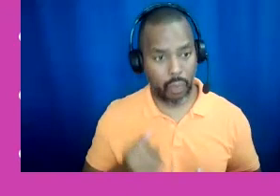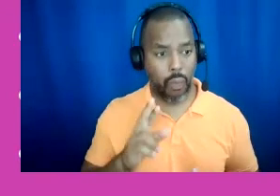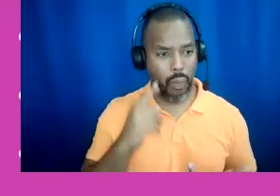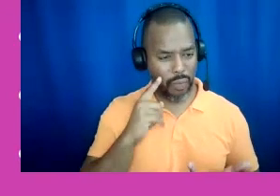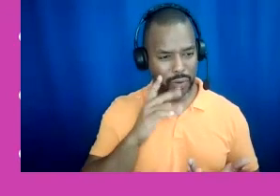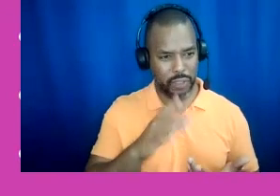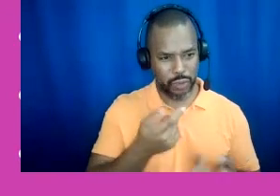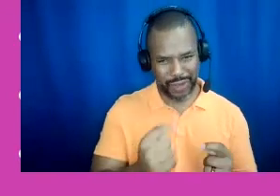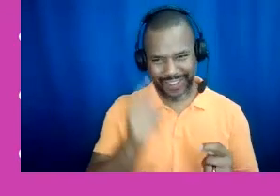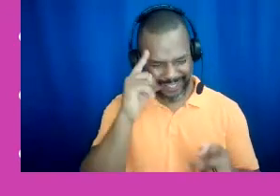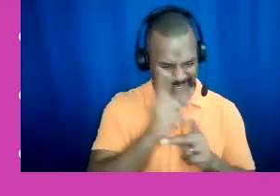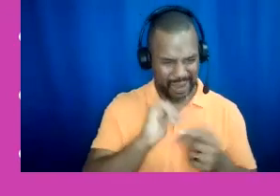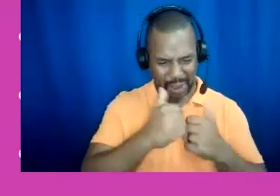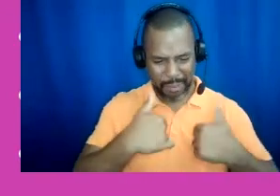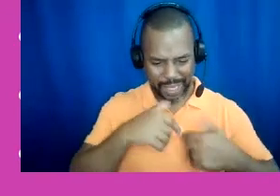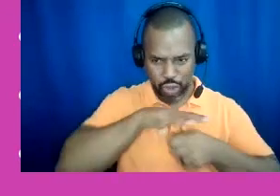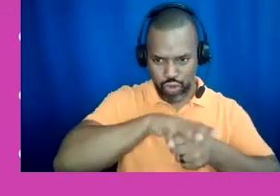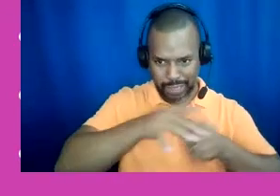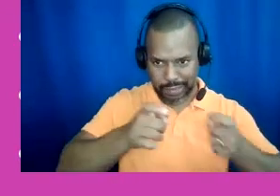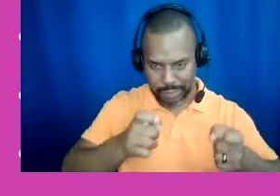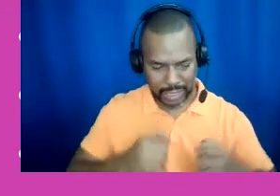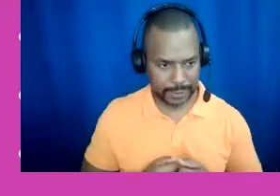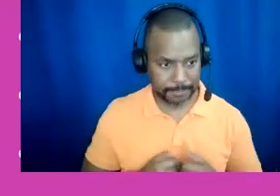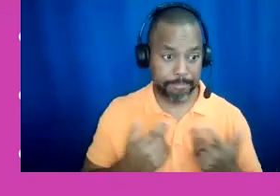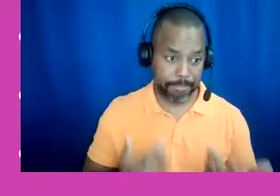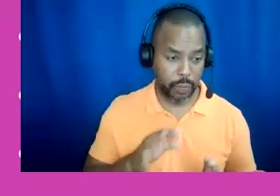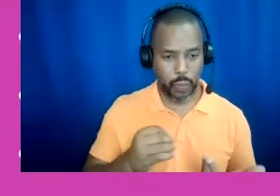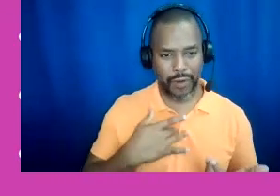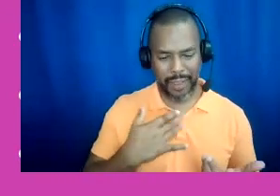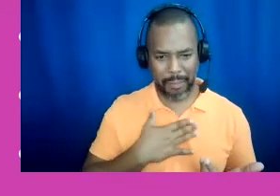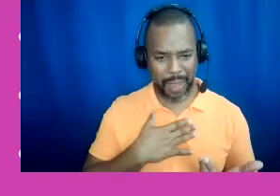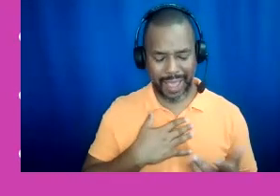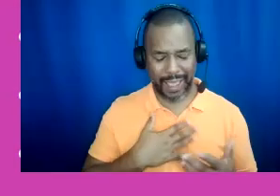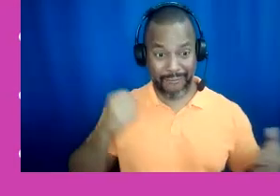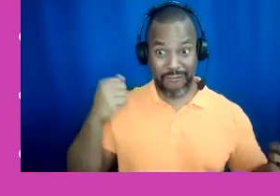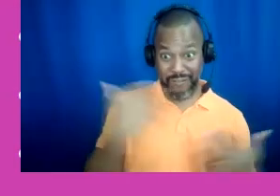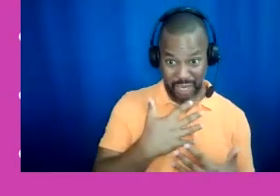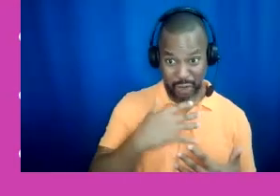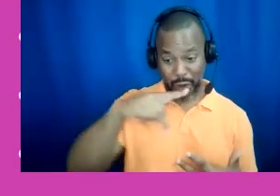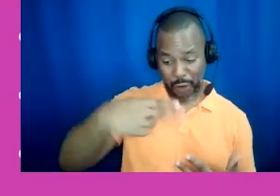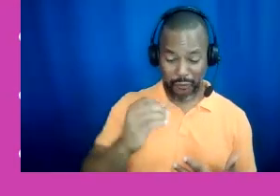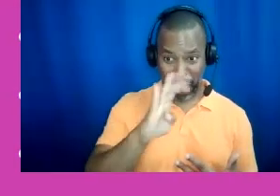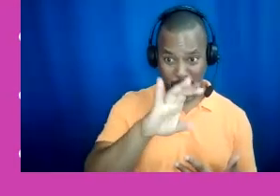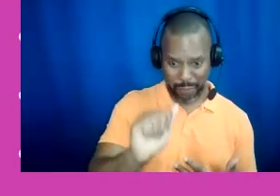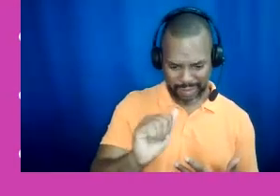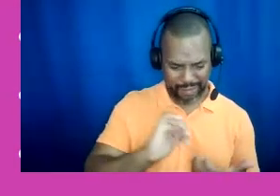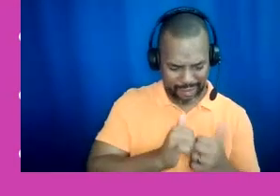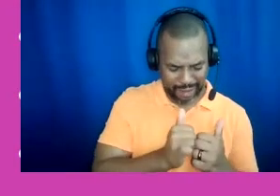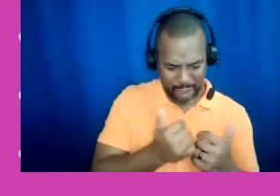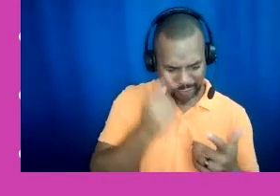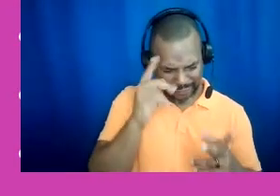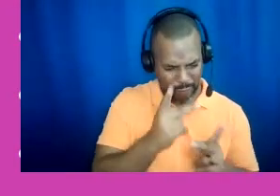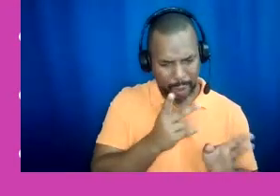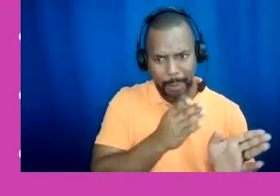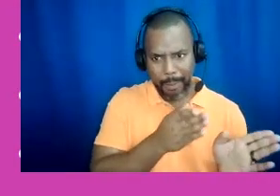your stress, it'll help you with that. If you're looking for to overcome a phobia, it's going to help you figure out a plan so that you can get over that phobia.